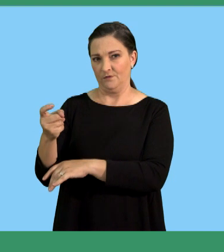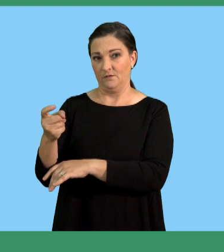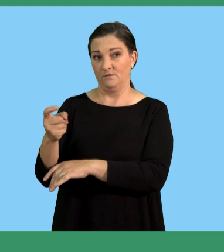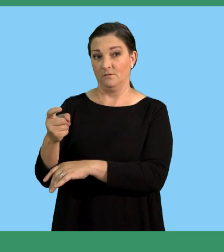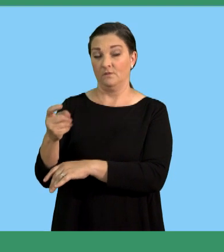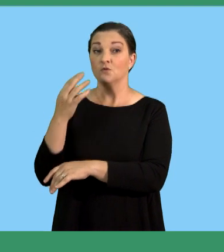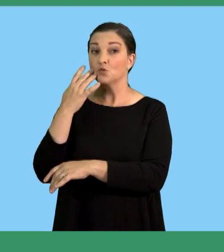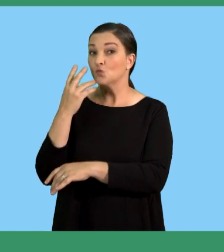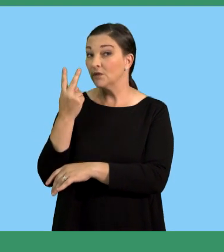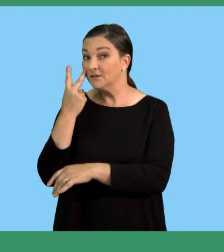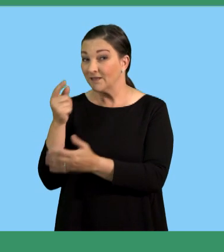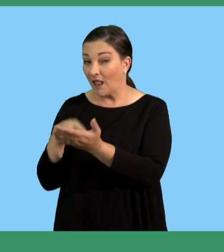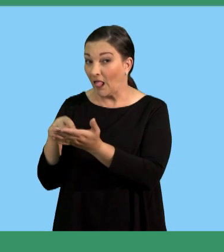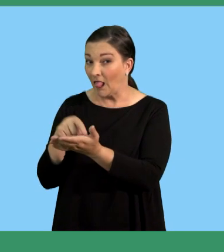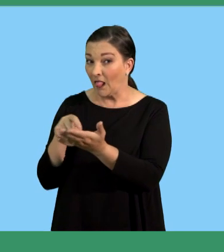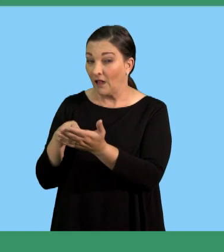calculate